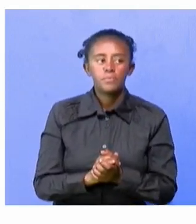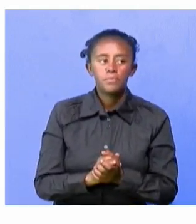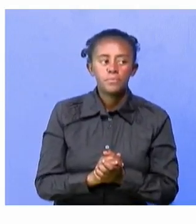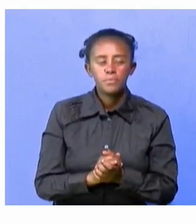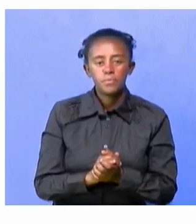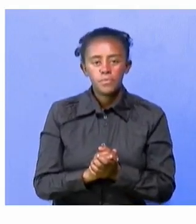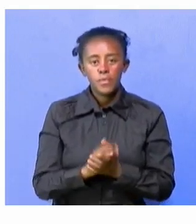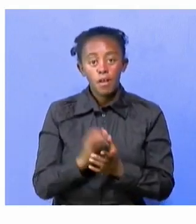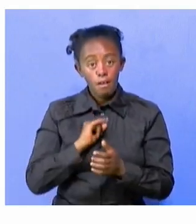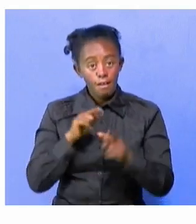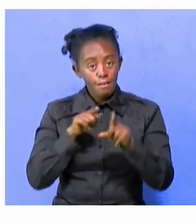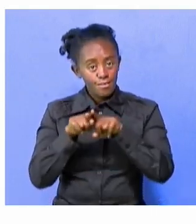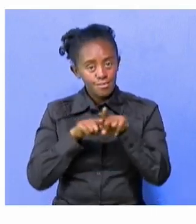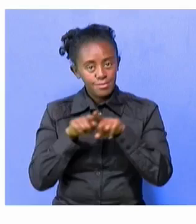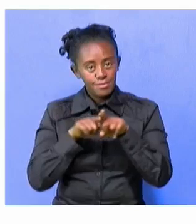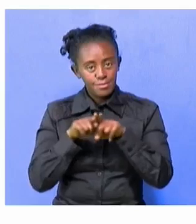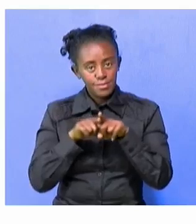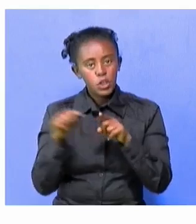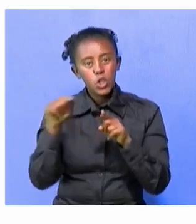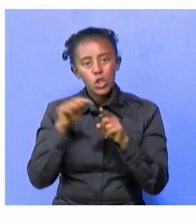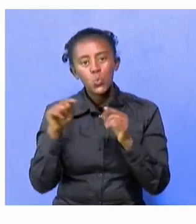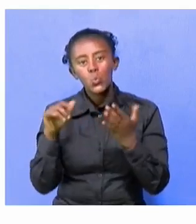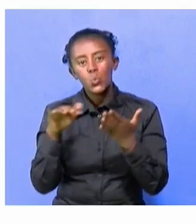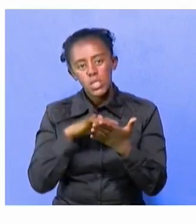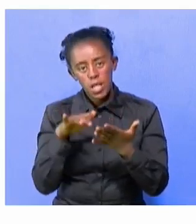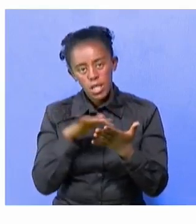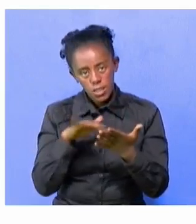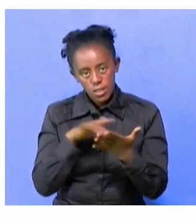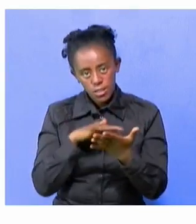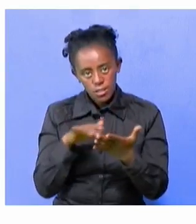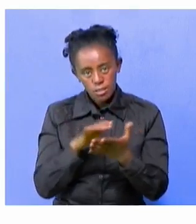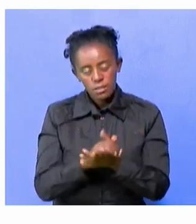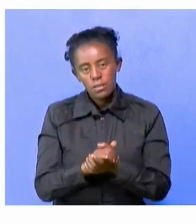I agree to study